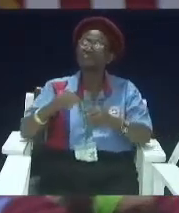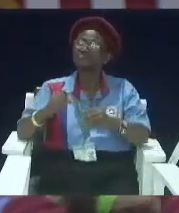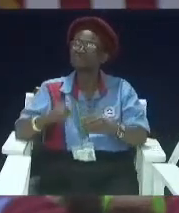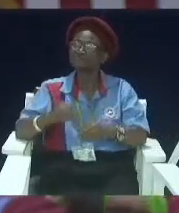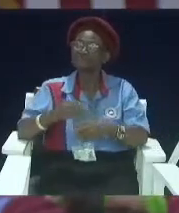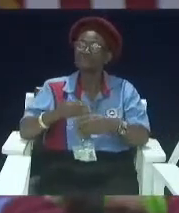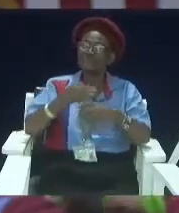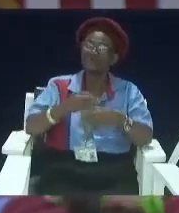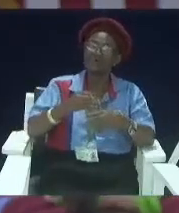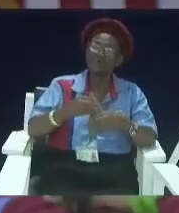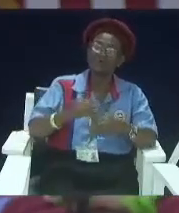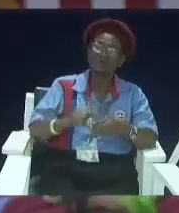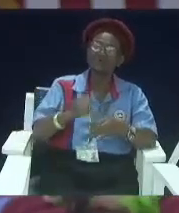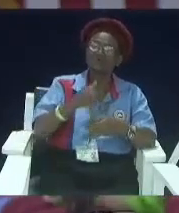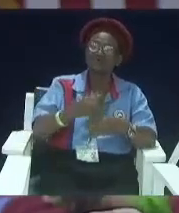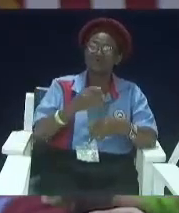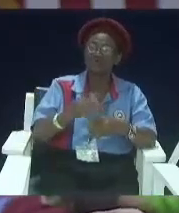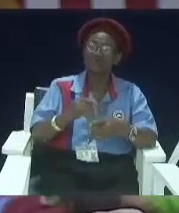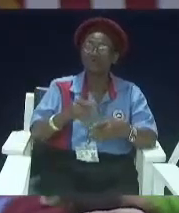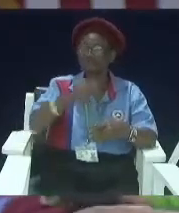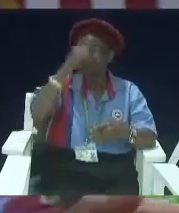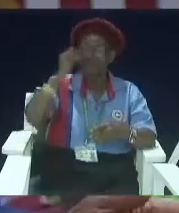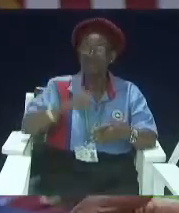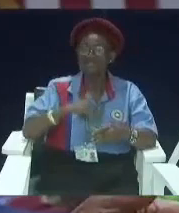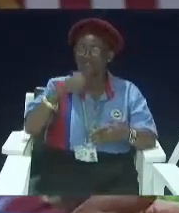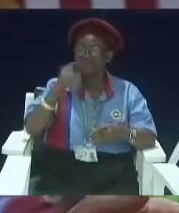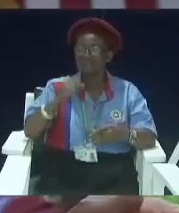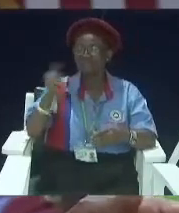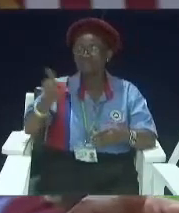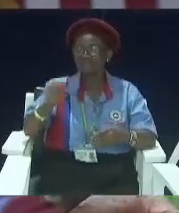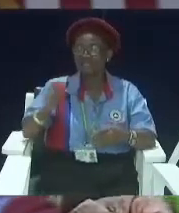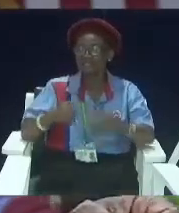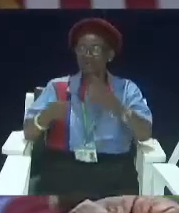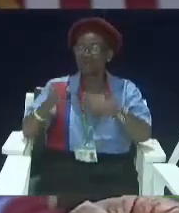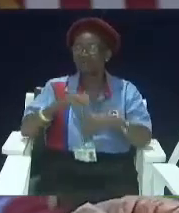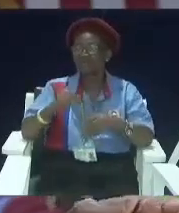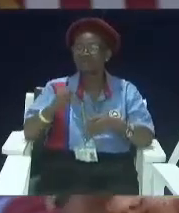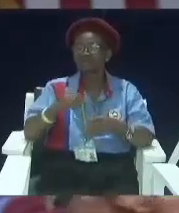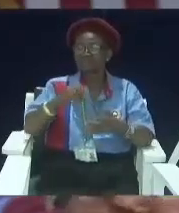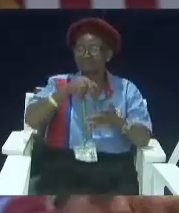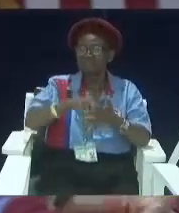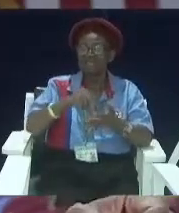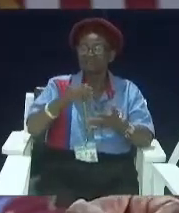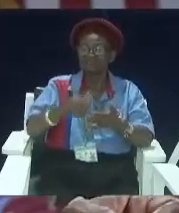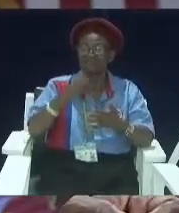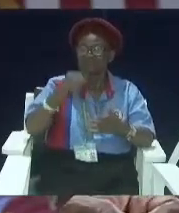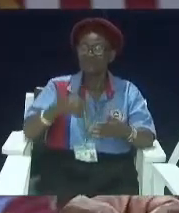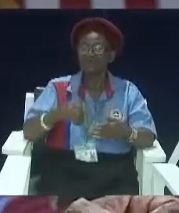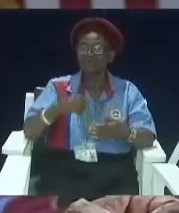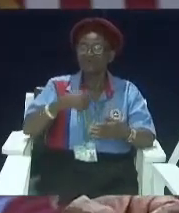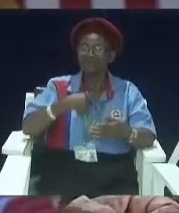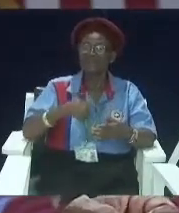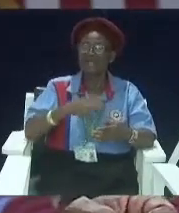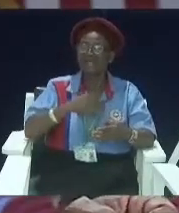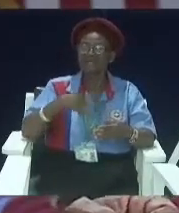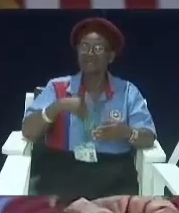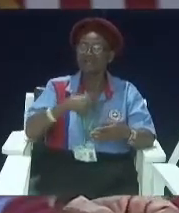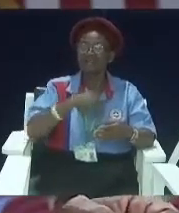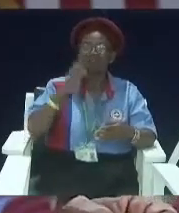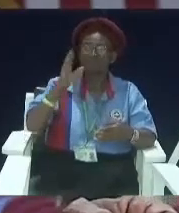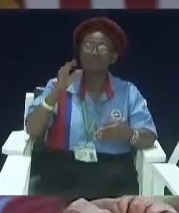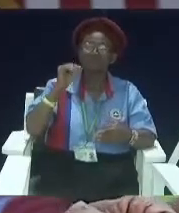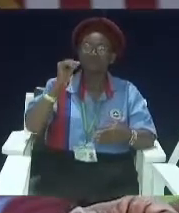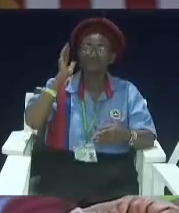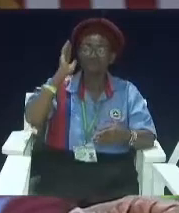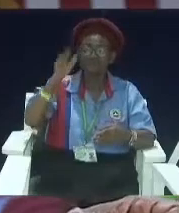10, come and stand before me here, and then we will pray for your salvation, and we will continue with the rest of the program.